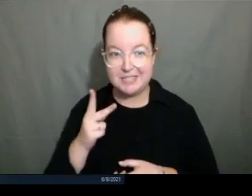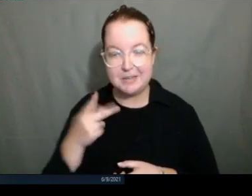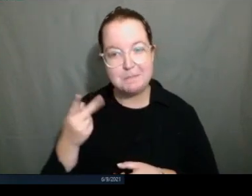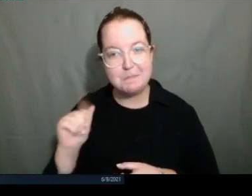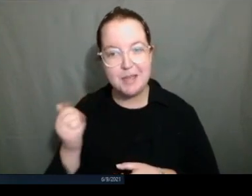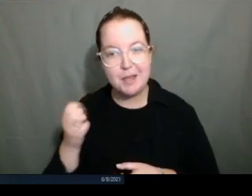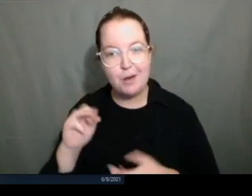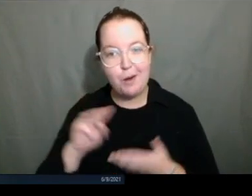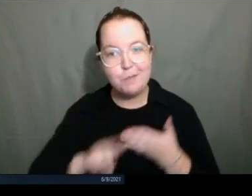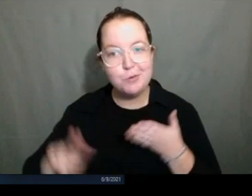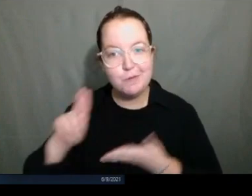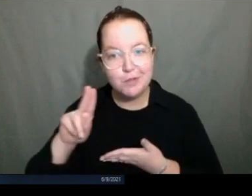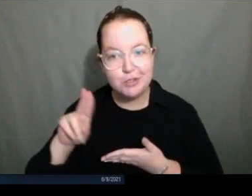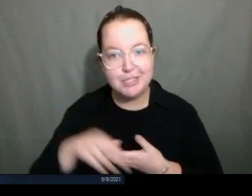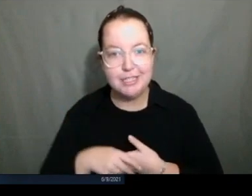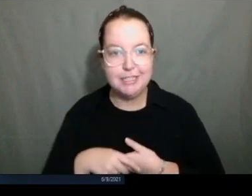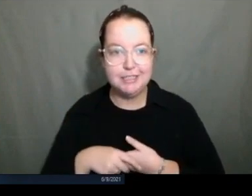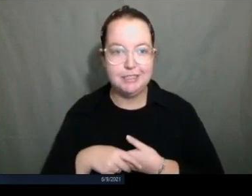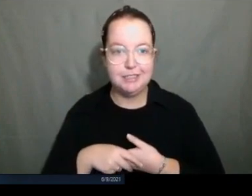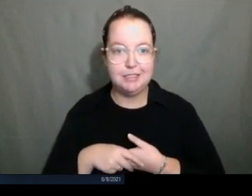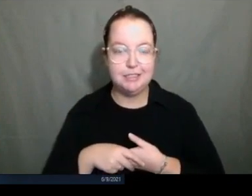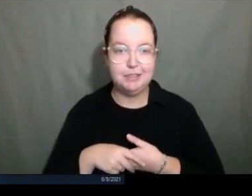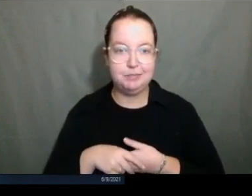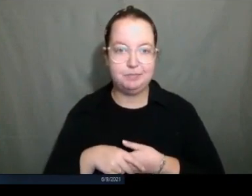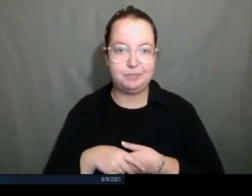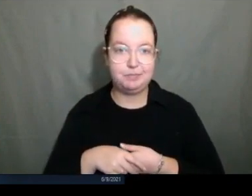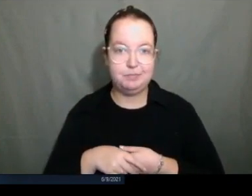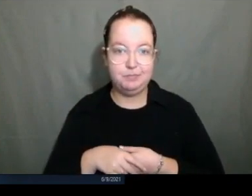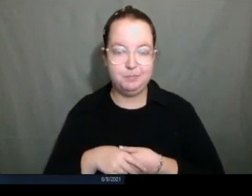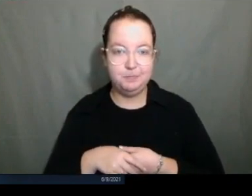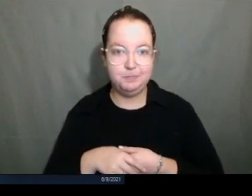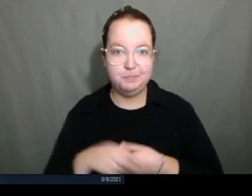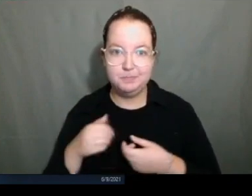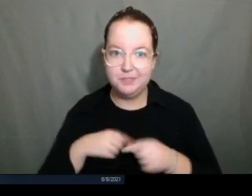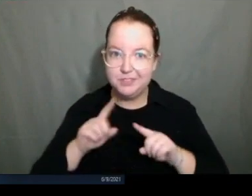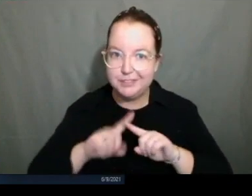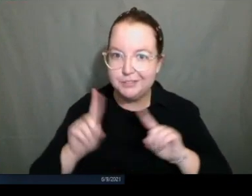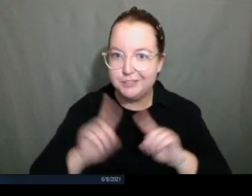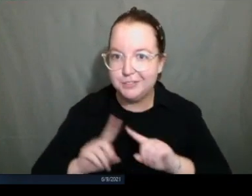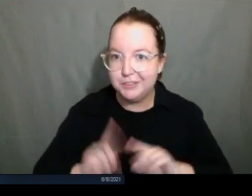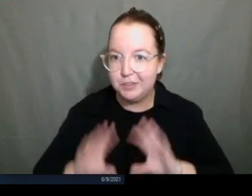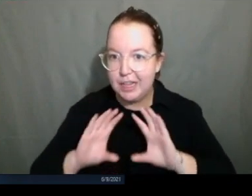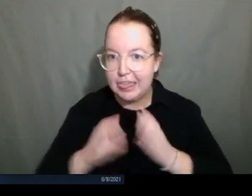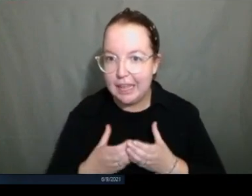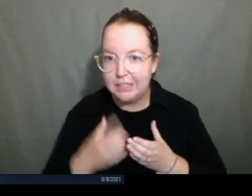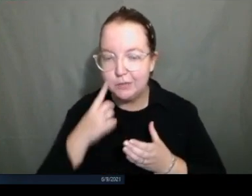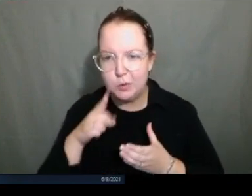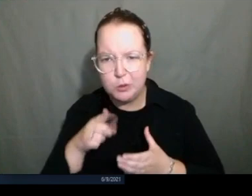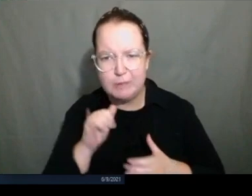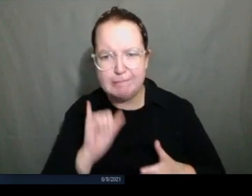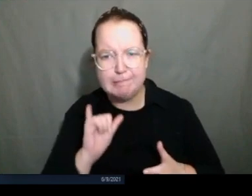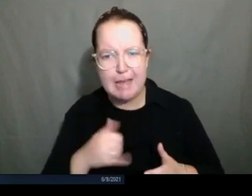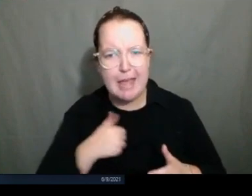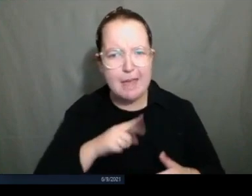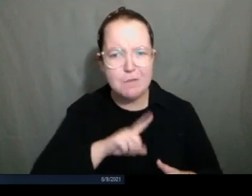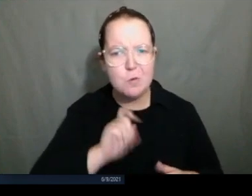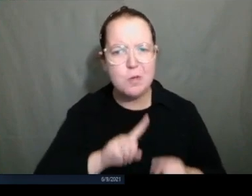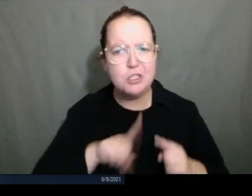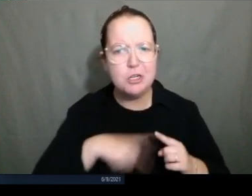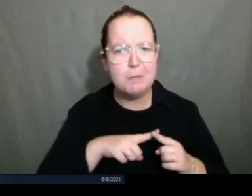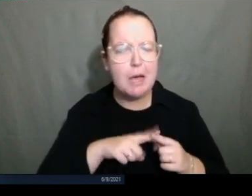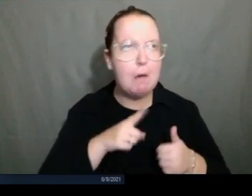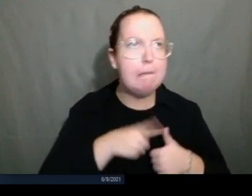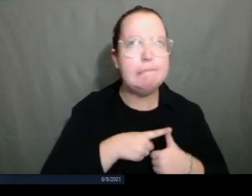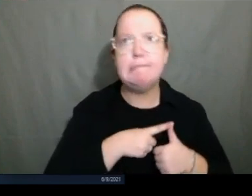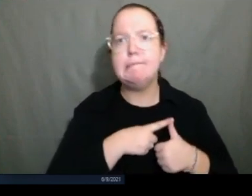tab on the left-hand side, and you will be able to see all of the different courses that are available on everything in the system. So